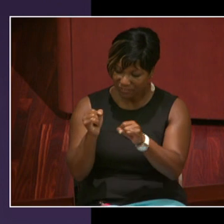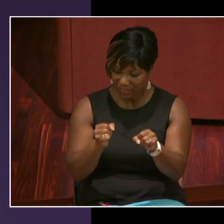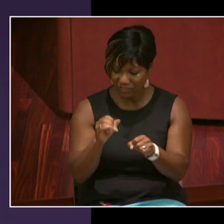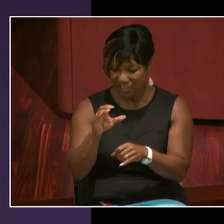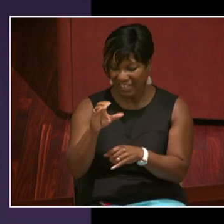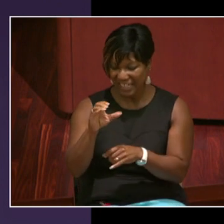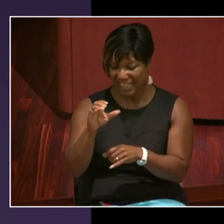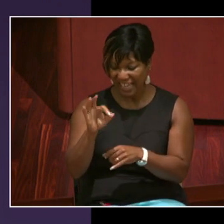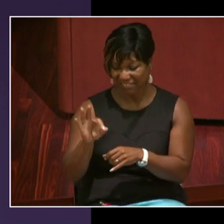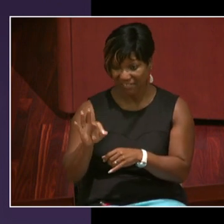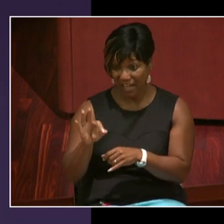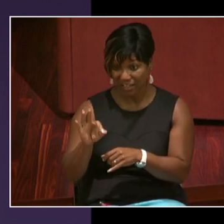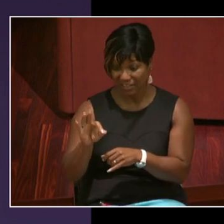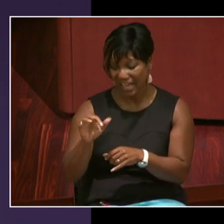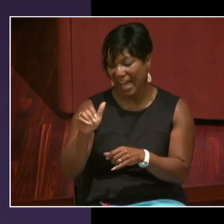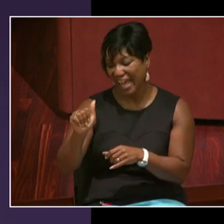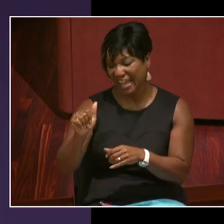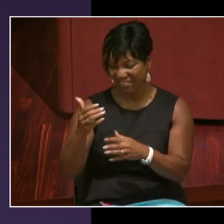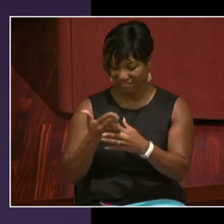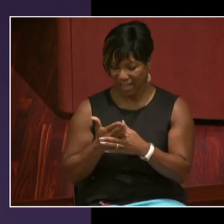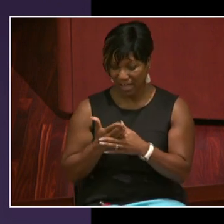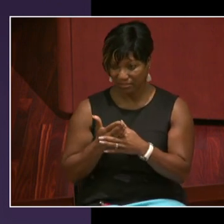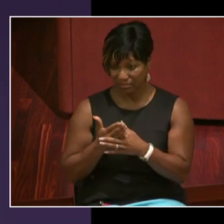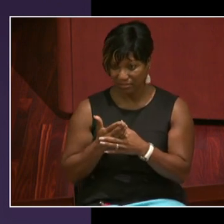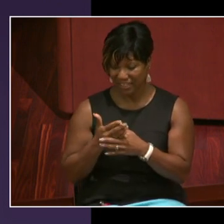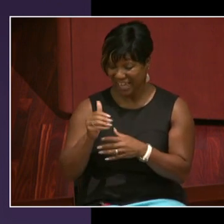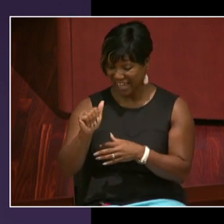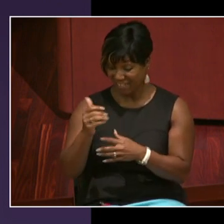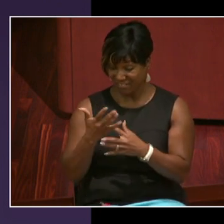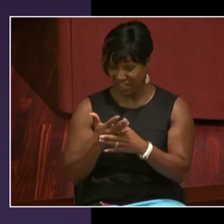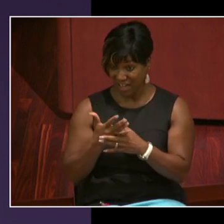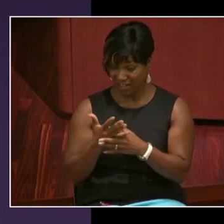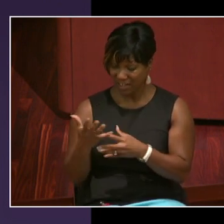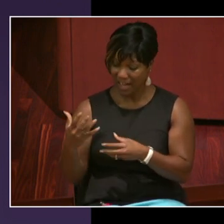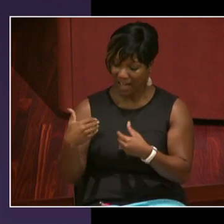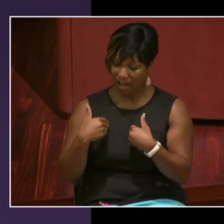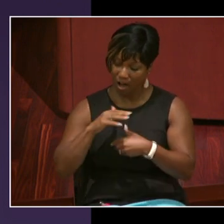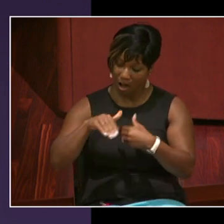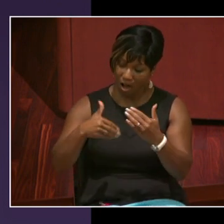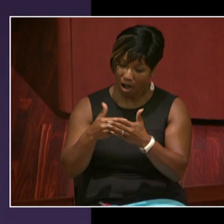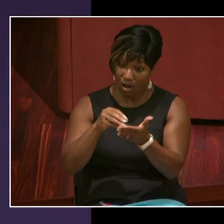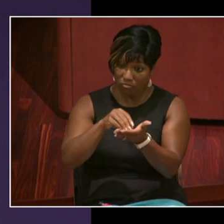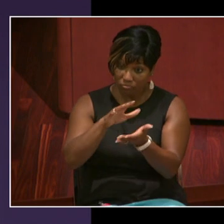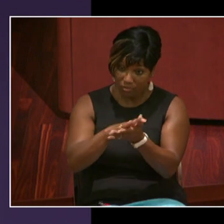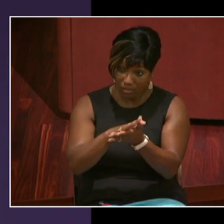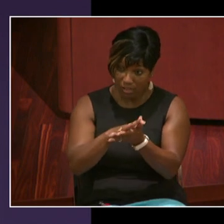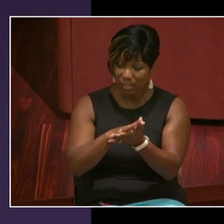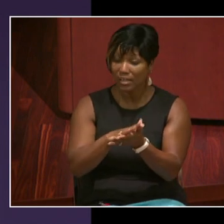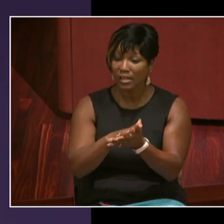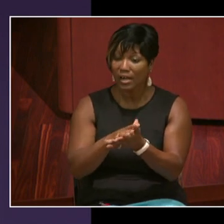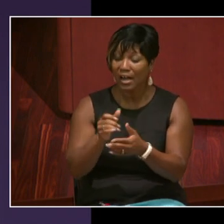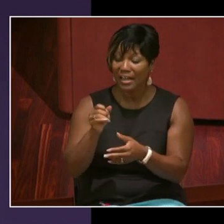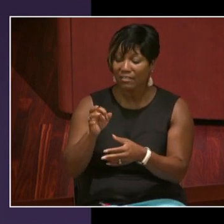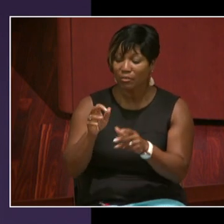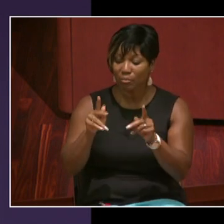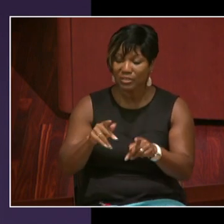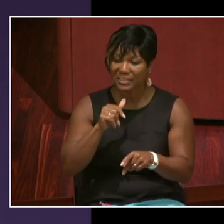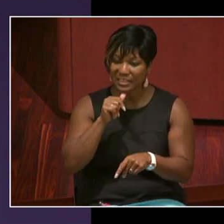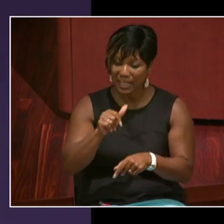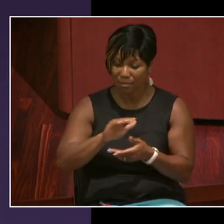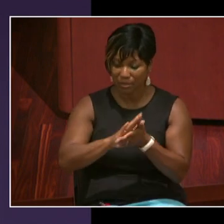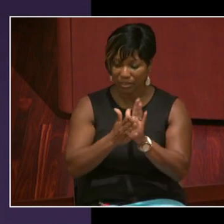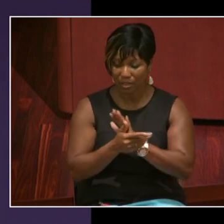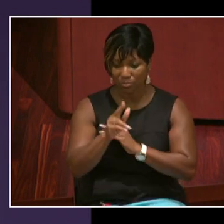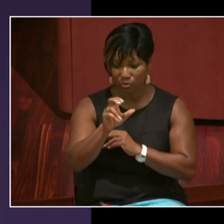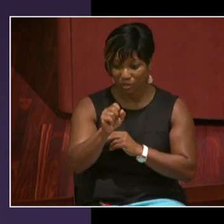called alien files, or A files. A files contain all records of any case of an alien not yet naturalized as they passed